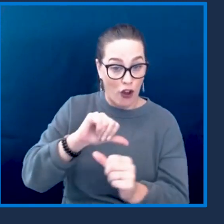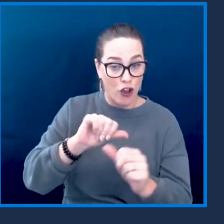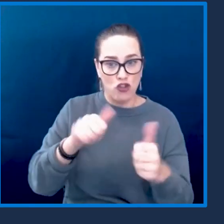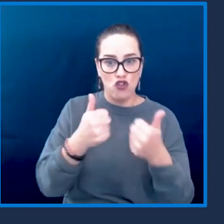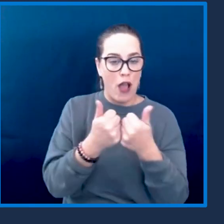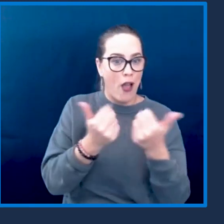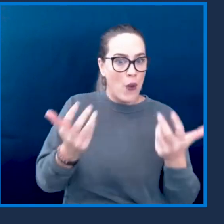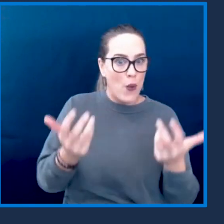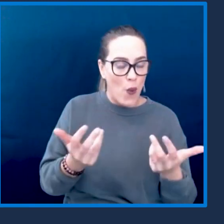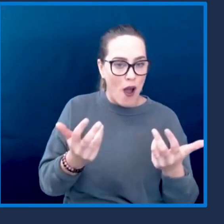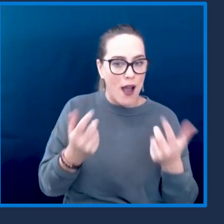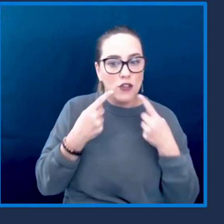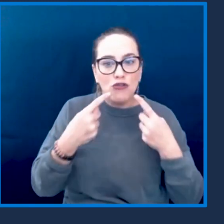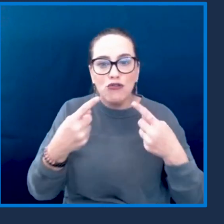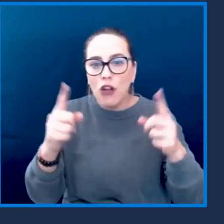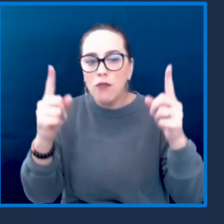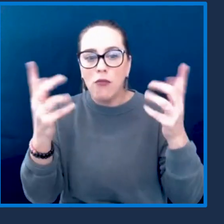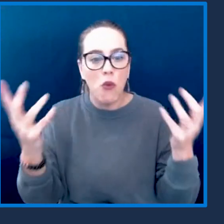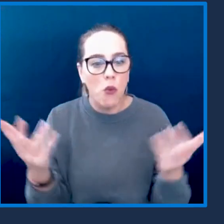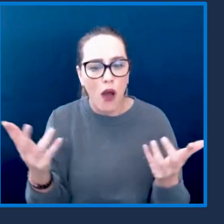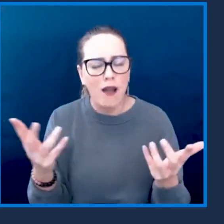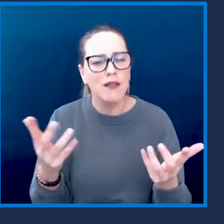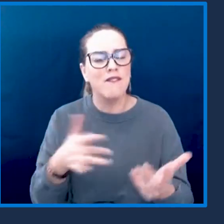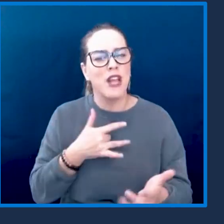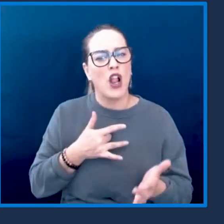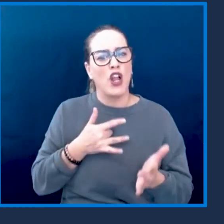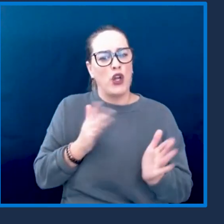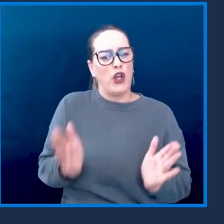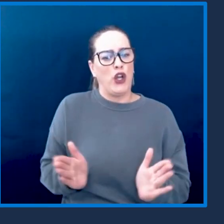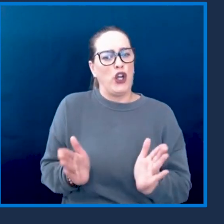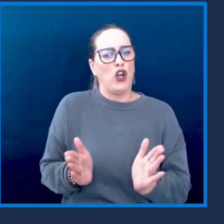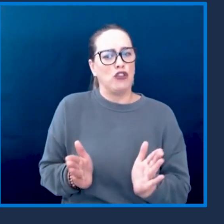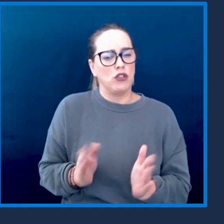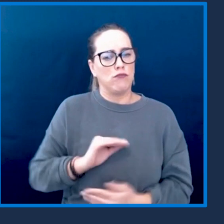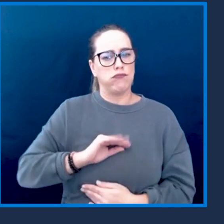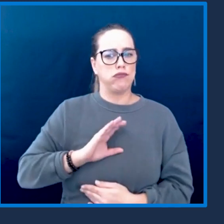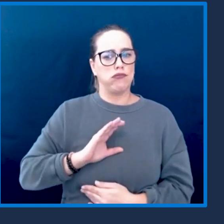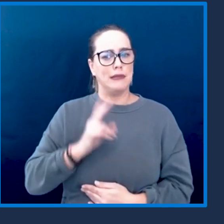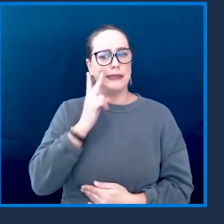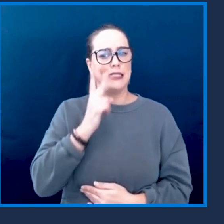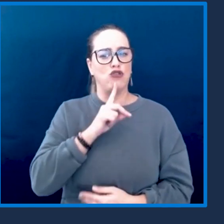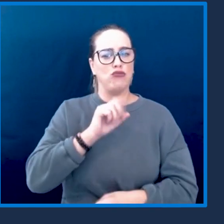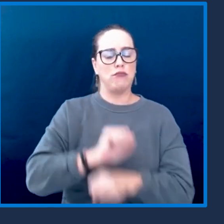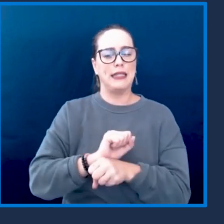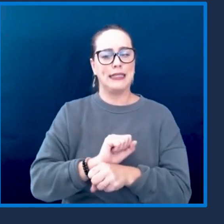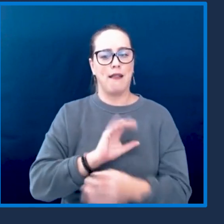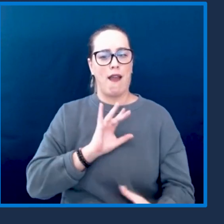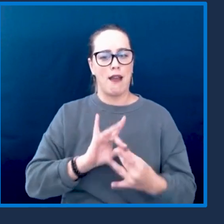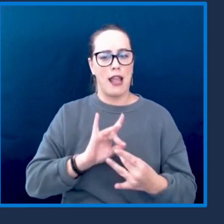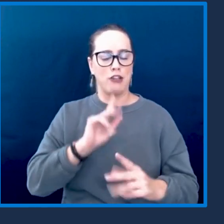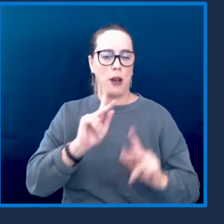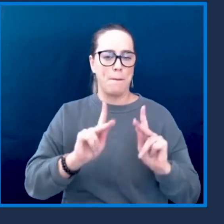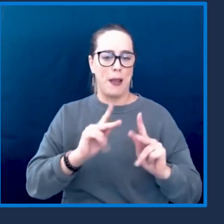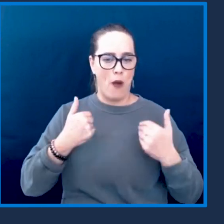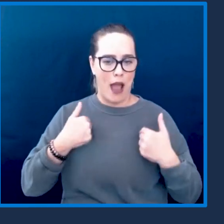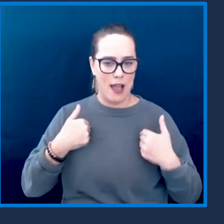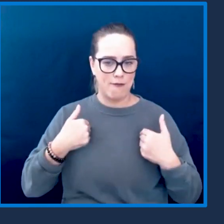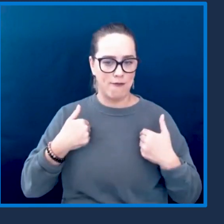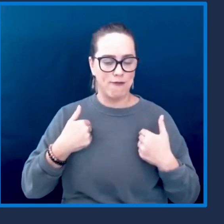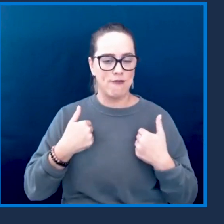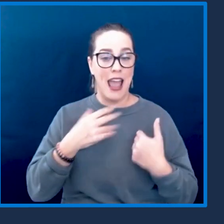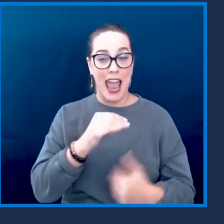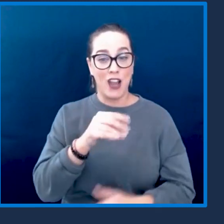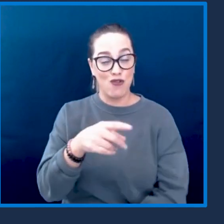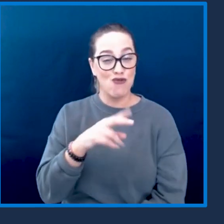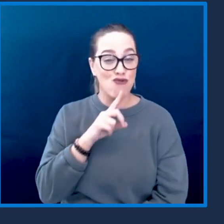so encouraging to see the true connections that people make, and the realizations that, we're not alone in